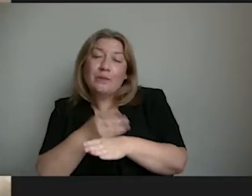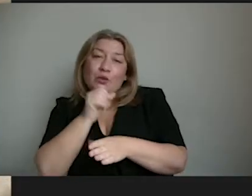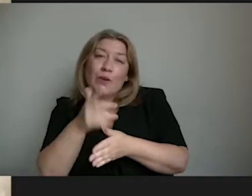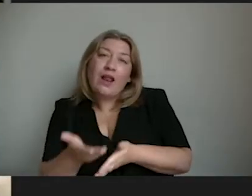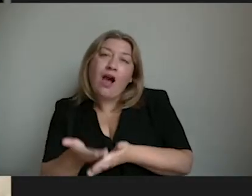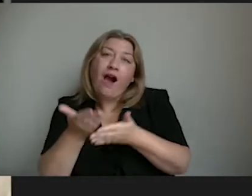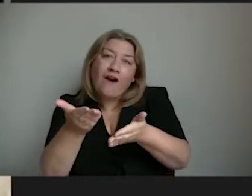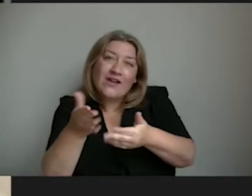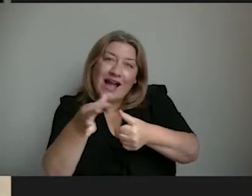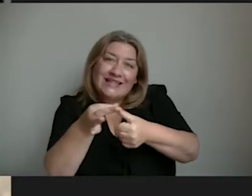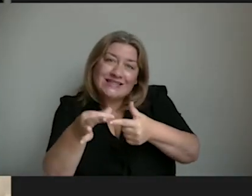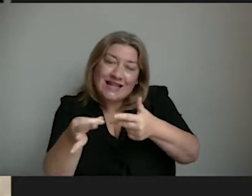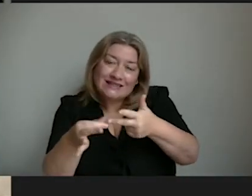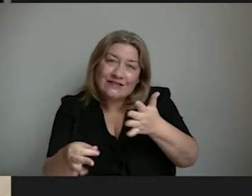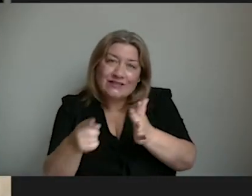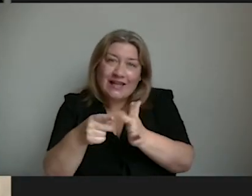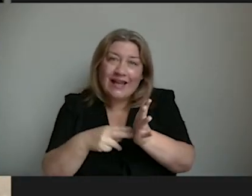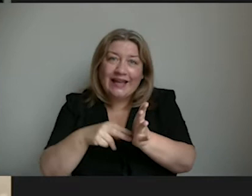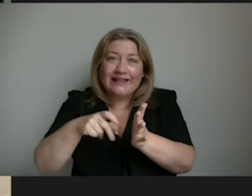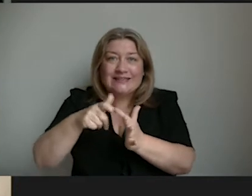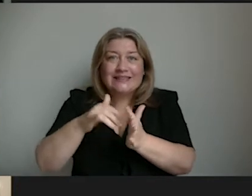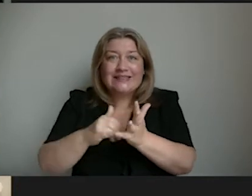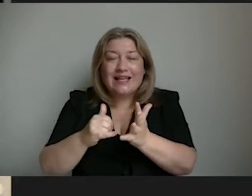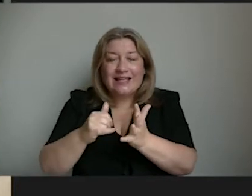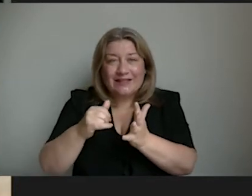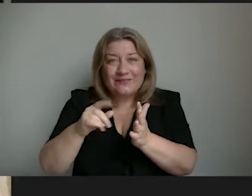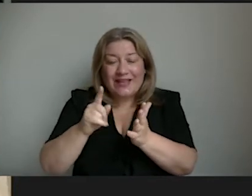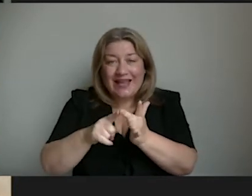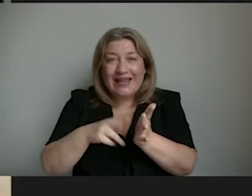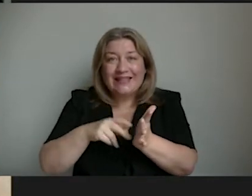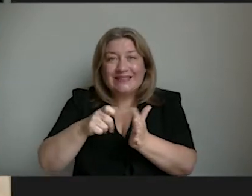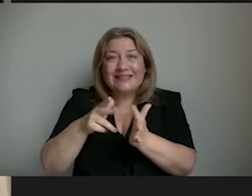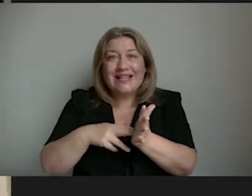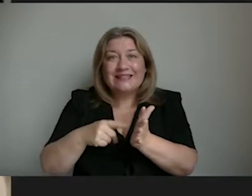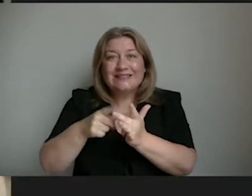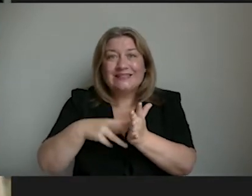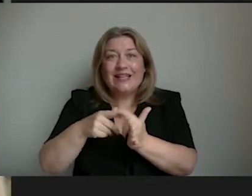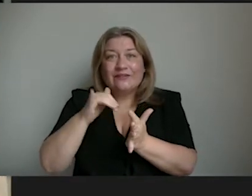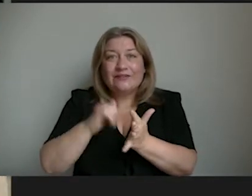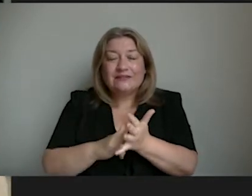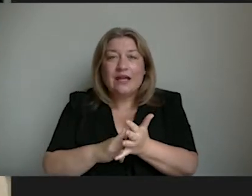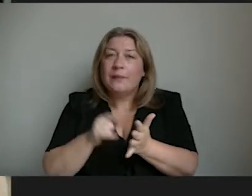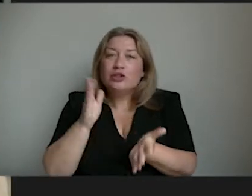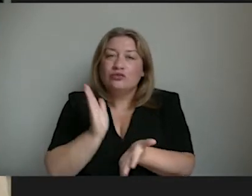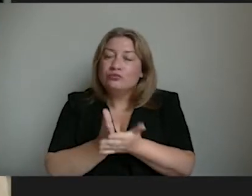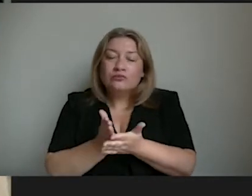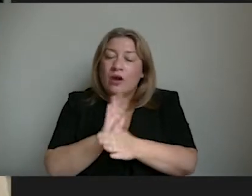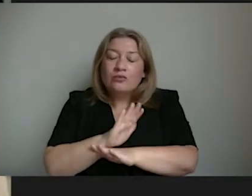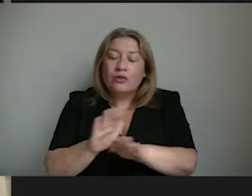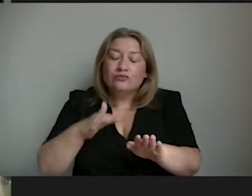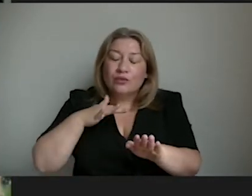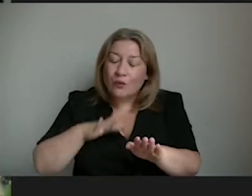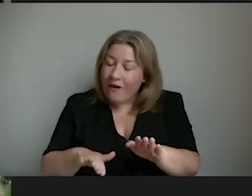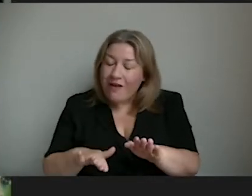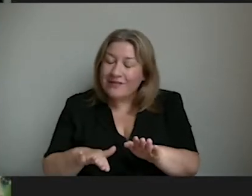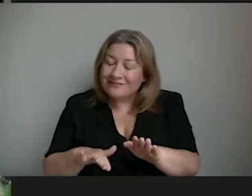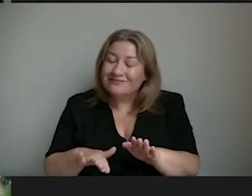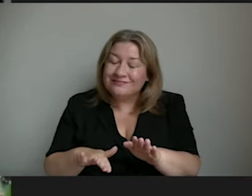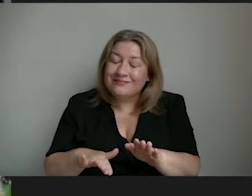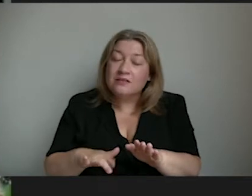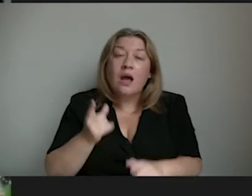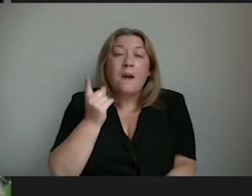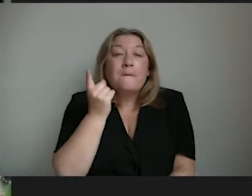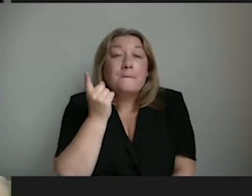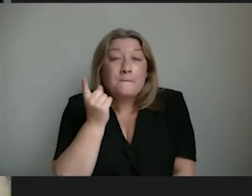Some employers will offer incentives for you to get to and from work, but it isn't a requirement from them.